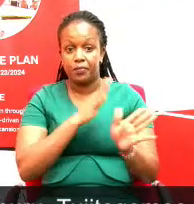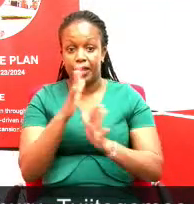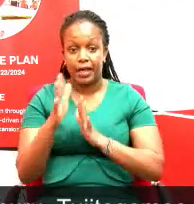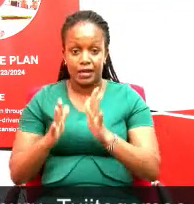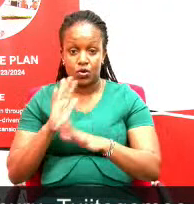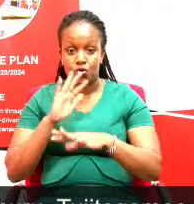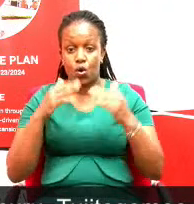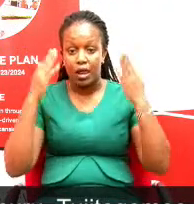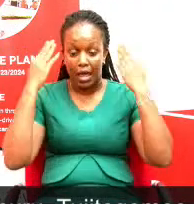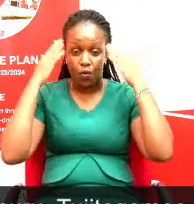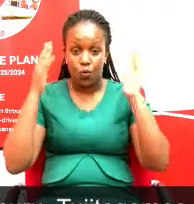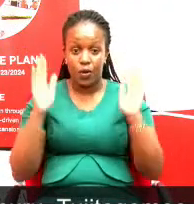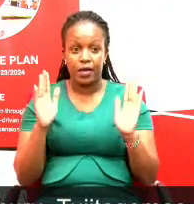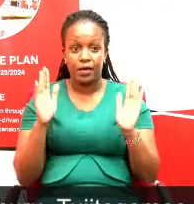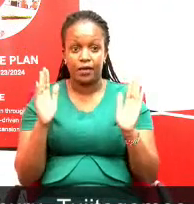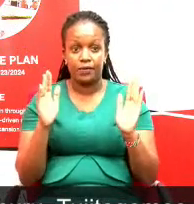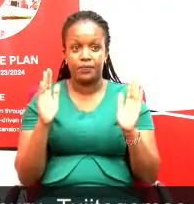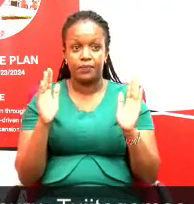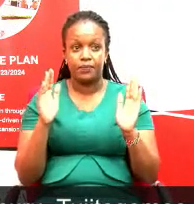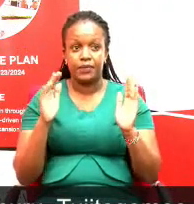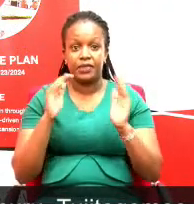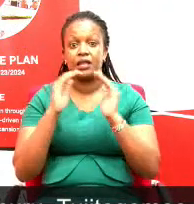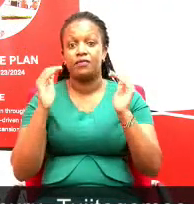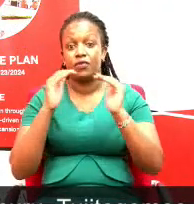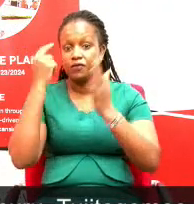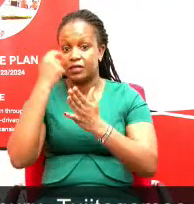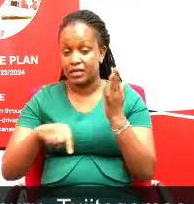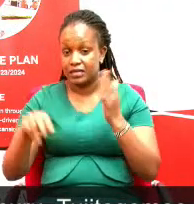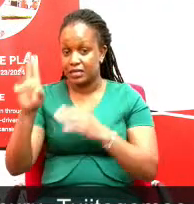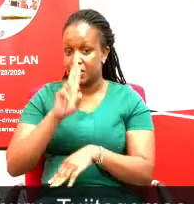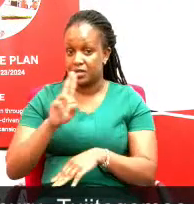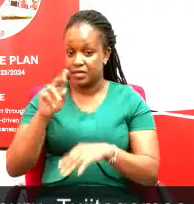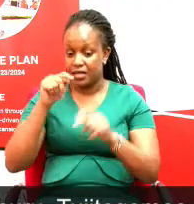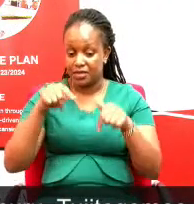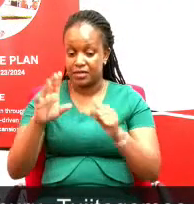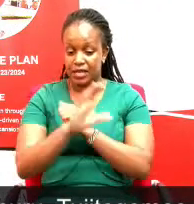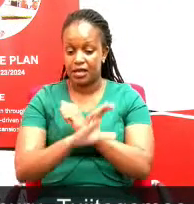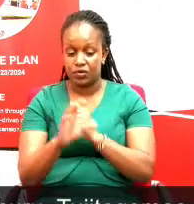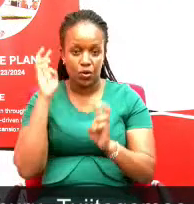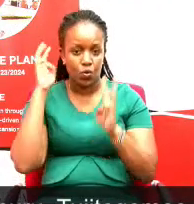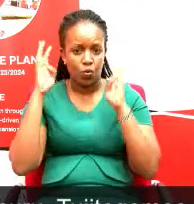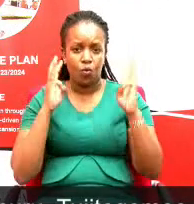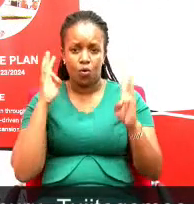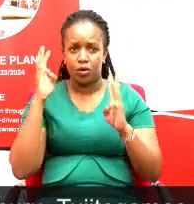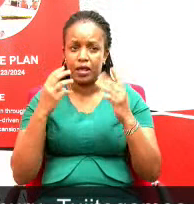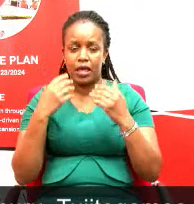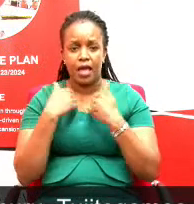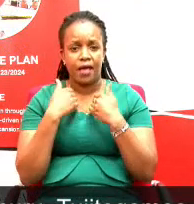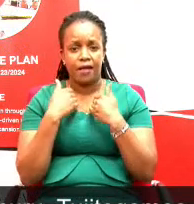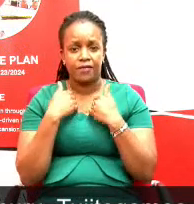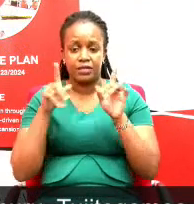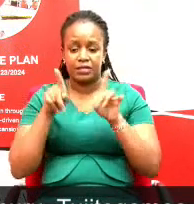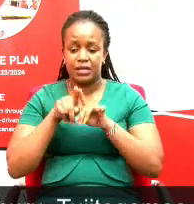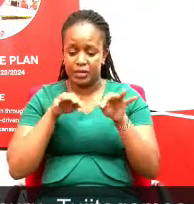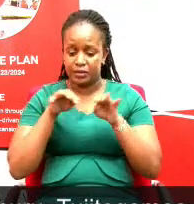aware, the level of tax expenditure in this country has been very worrying. And we've said it